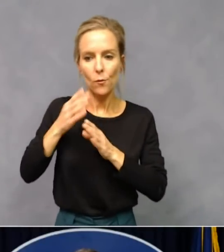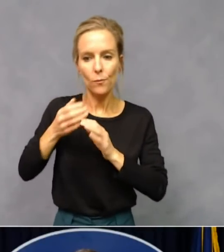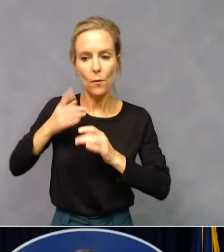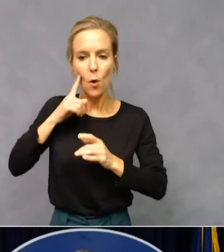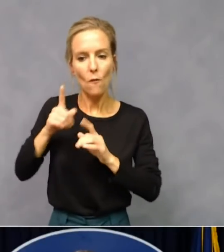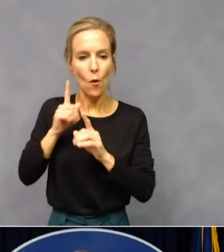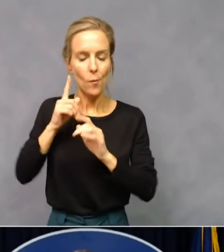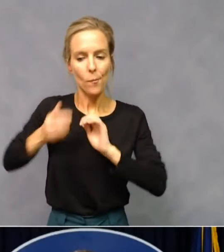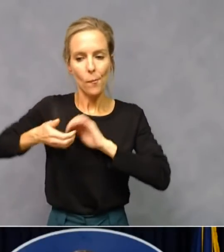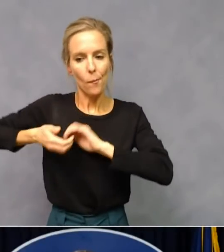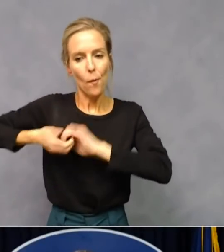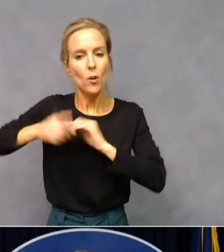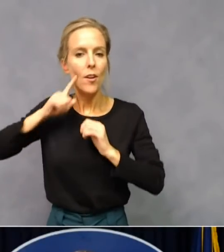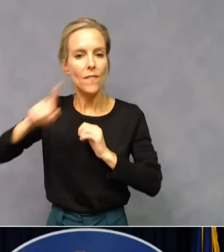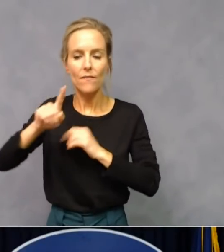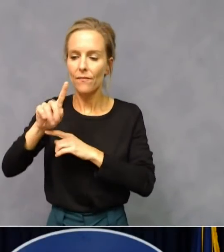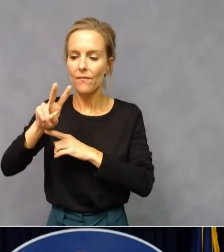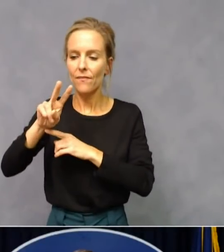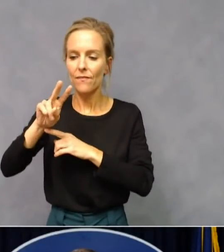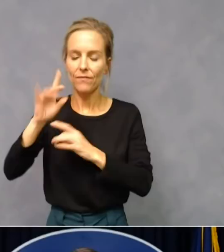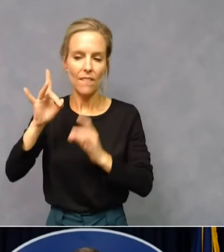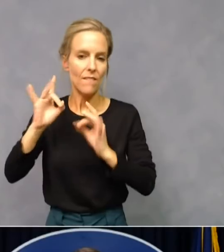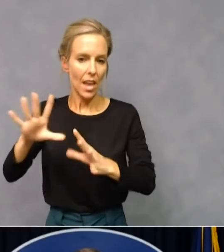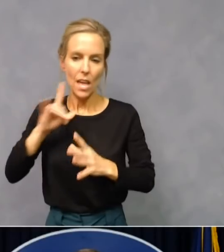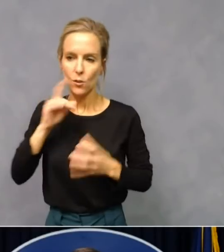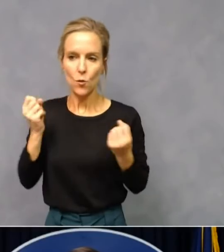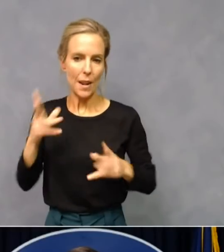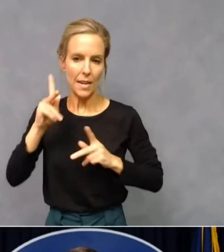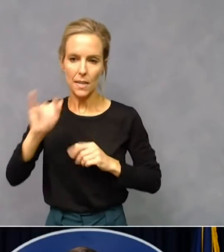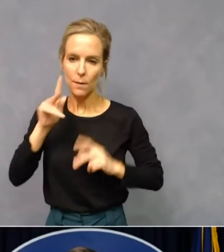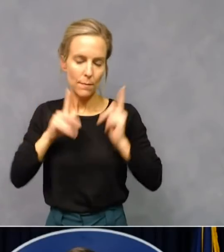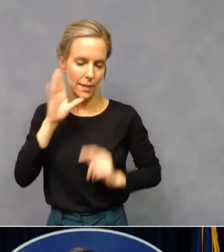many Kentuckians experience. And as families face the